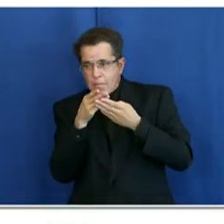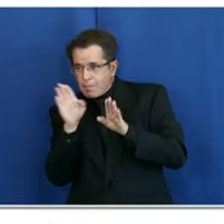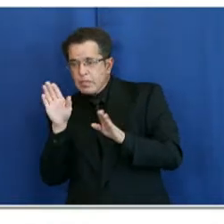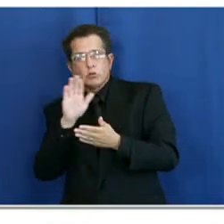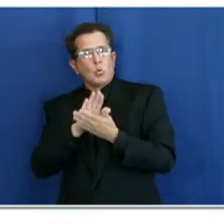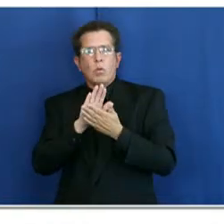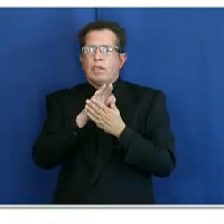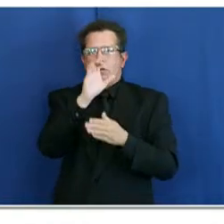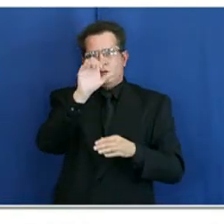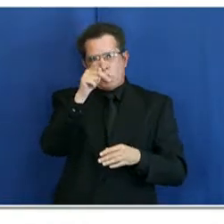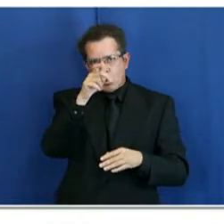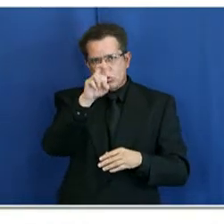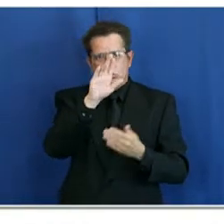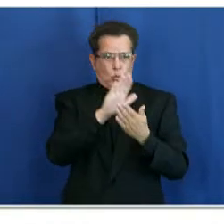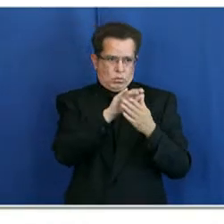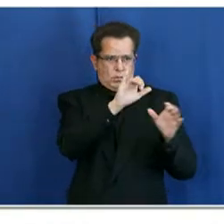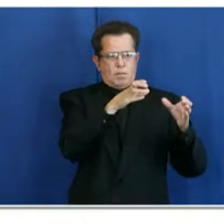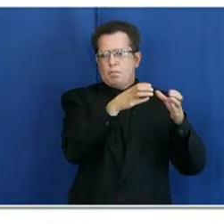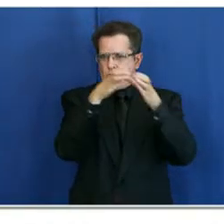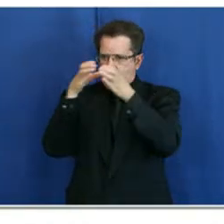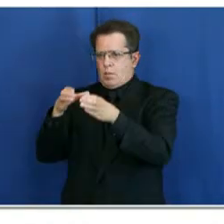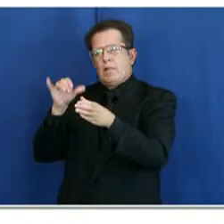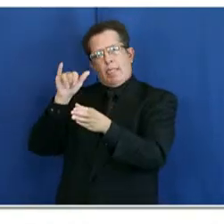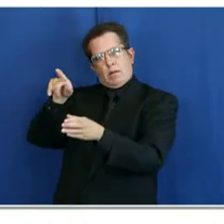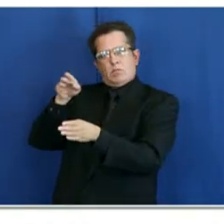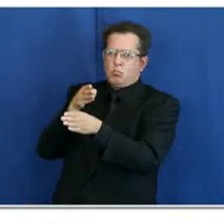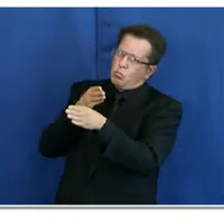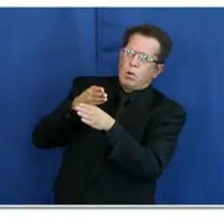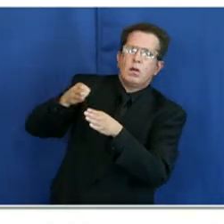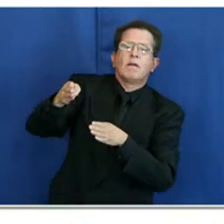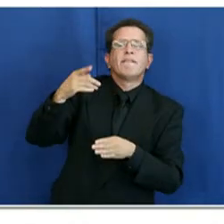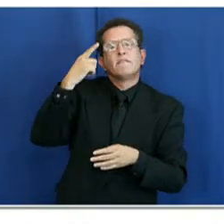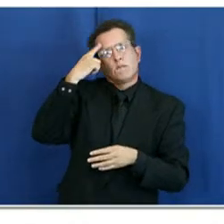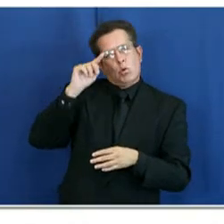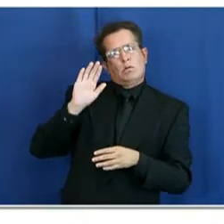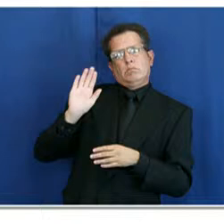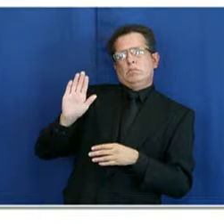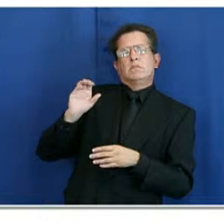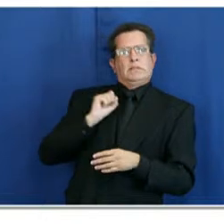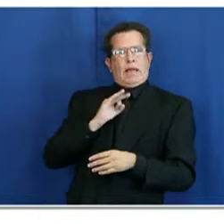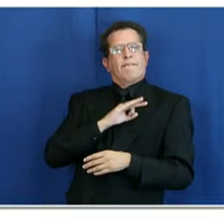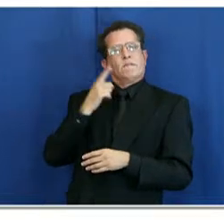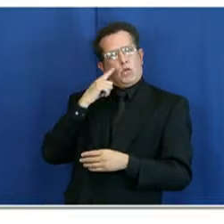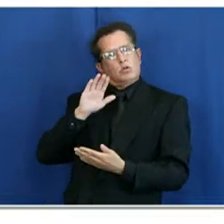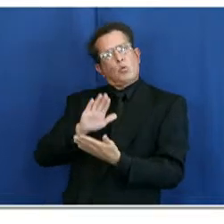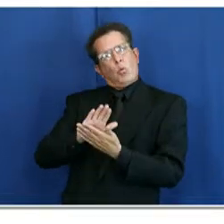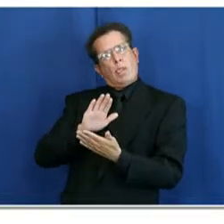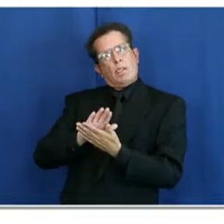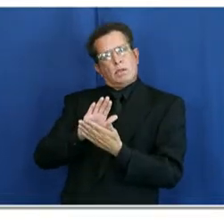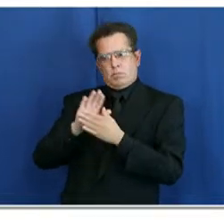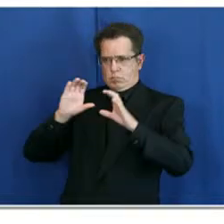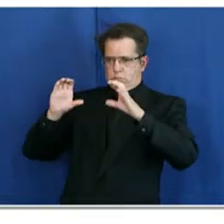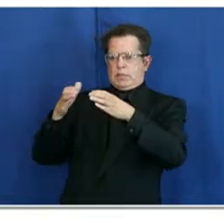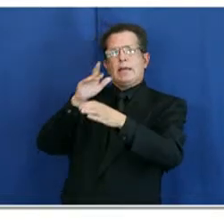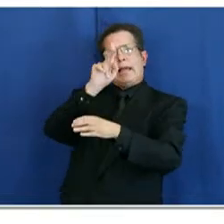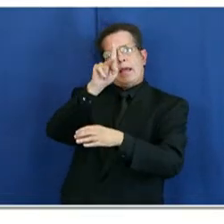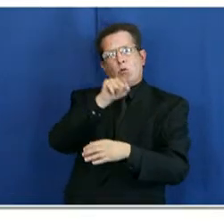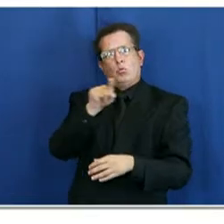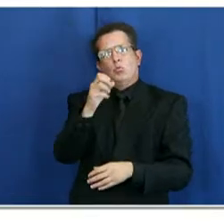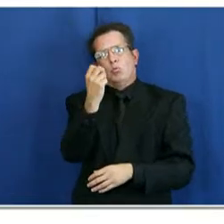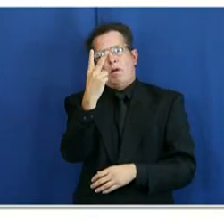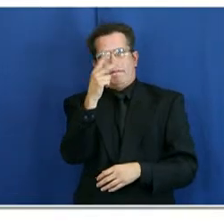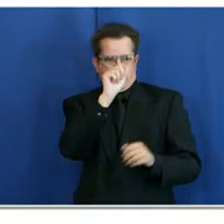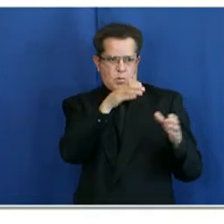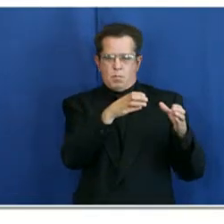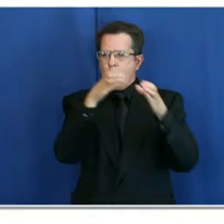charter school. But these locations will be dedicated for the staff of our educational institutions K through 12, where they can